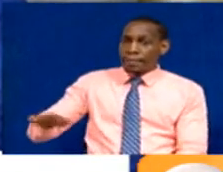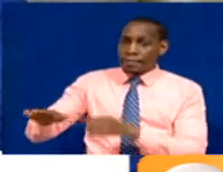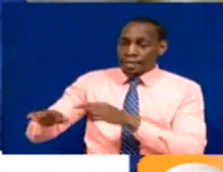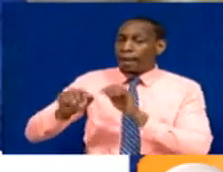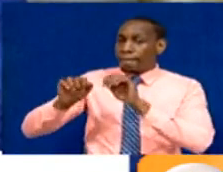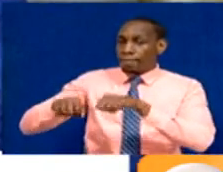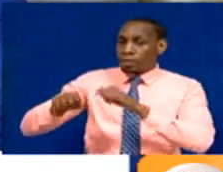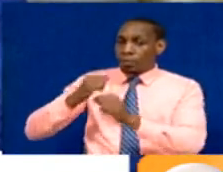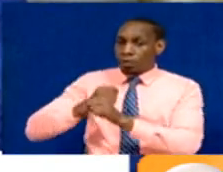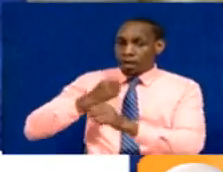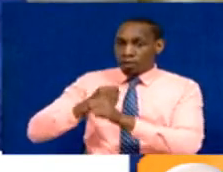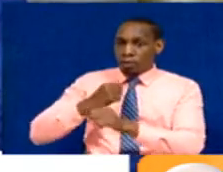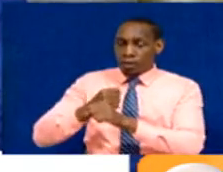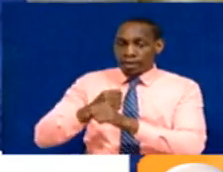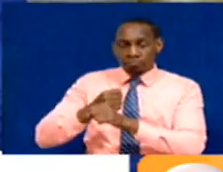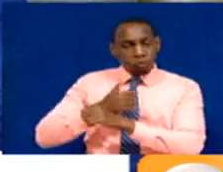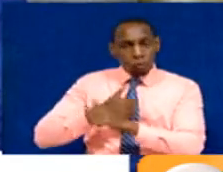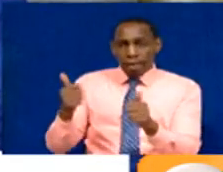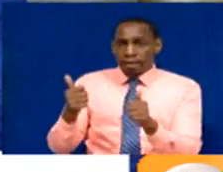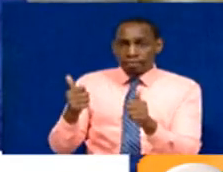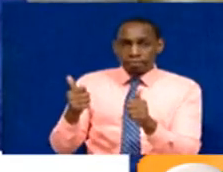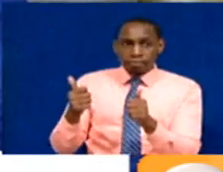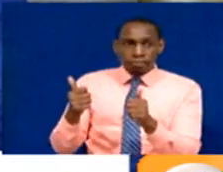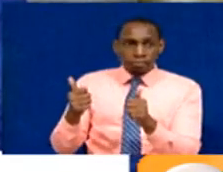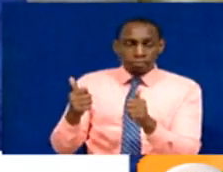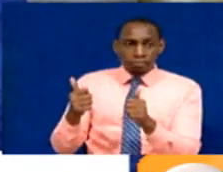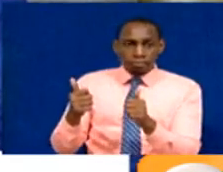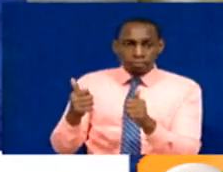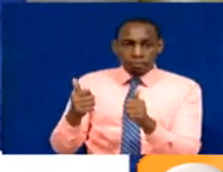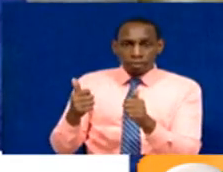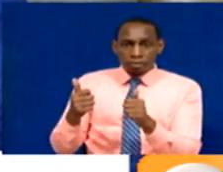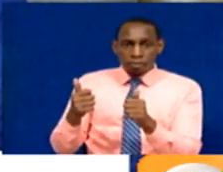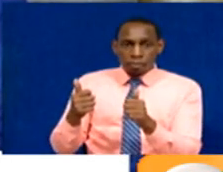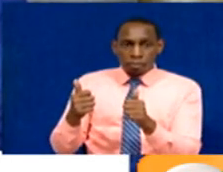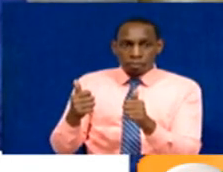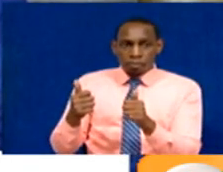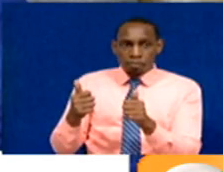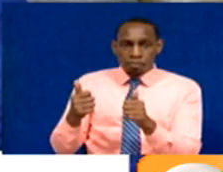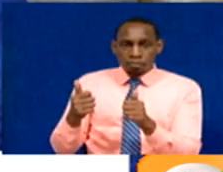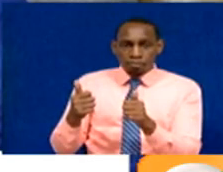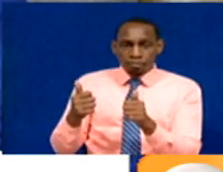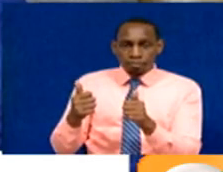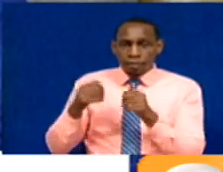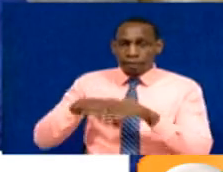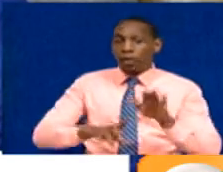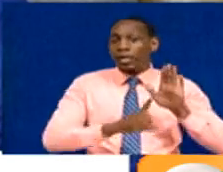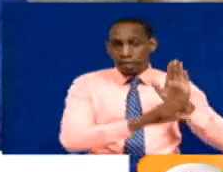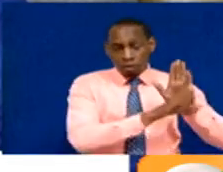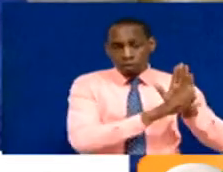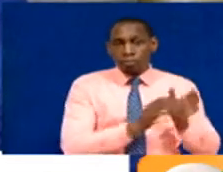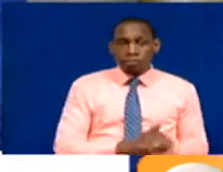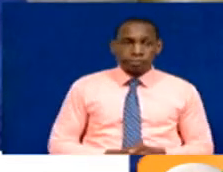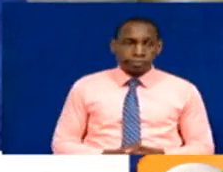able to operate reasonably within the confines that they are expected to do.